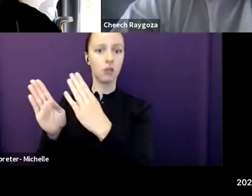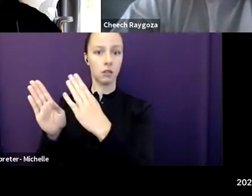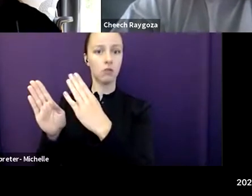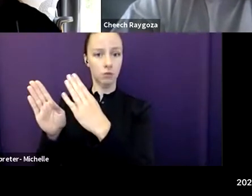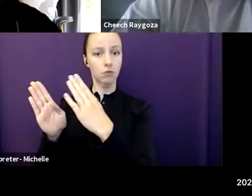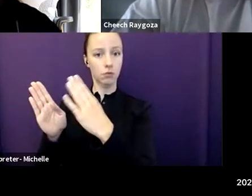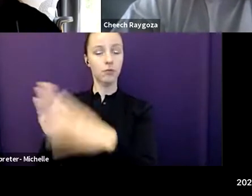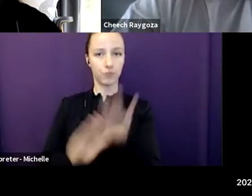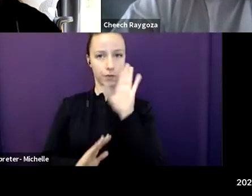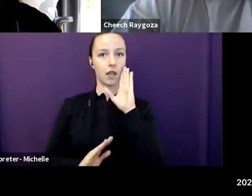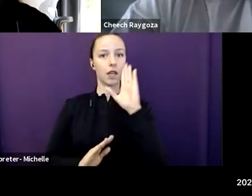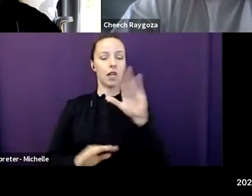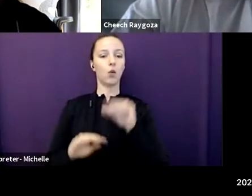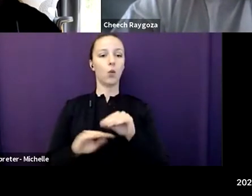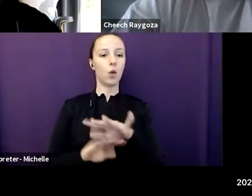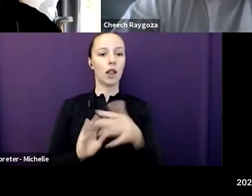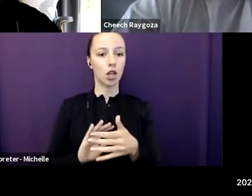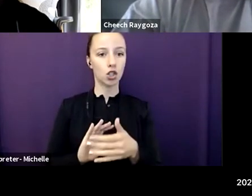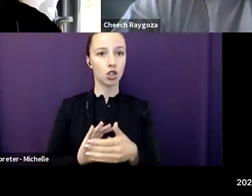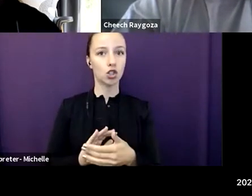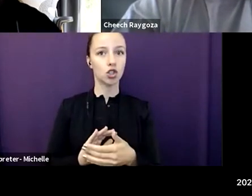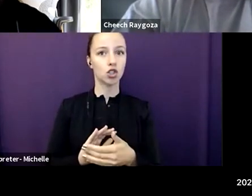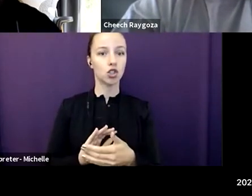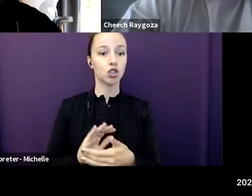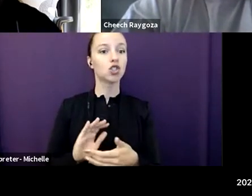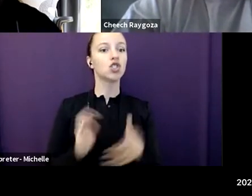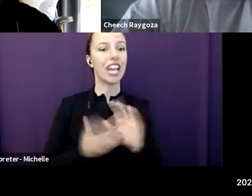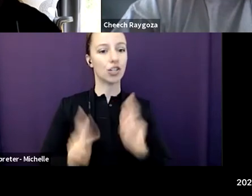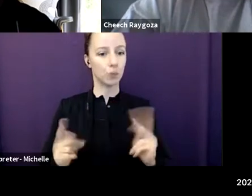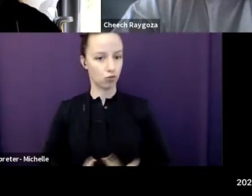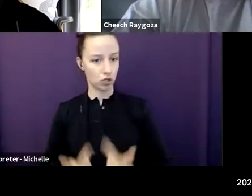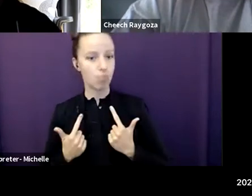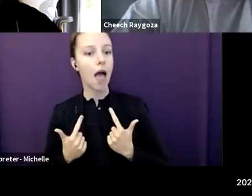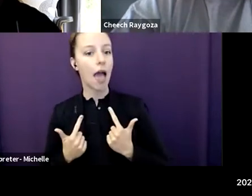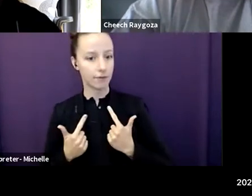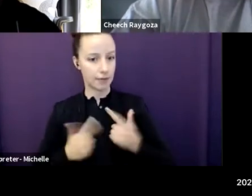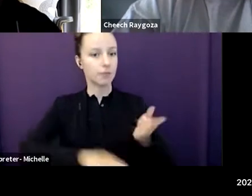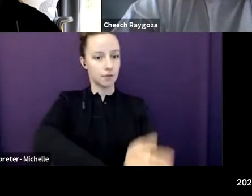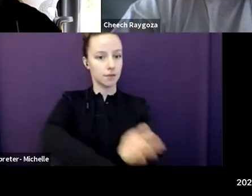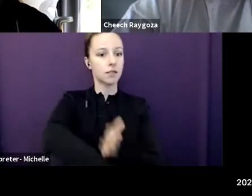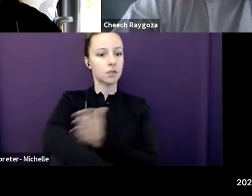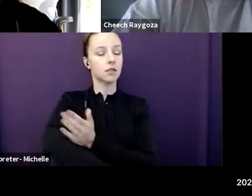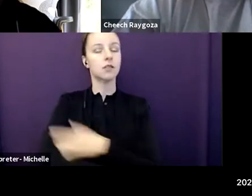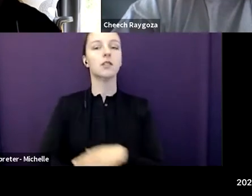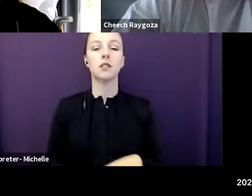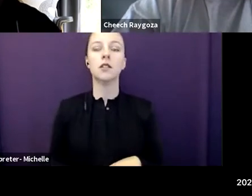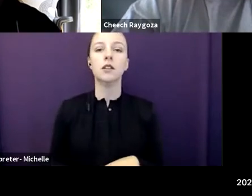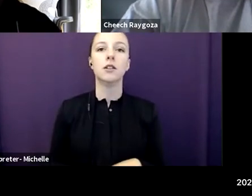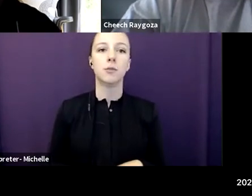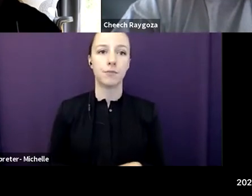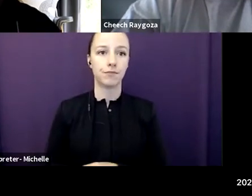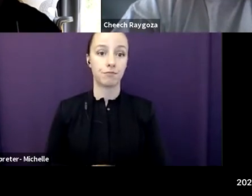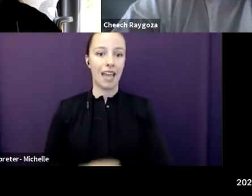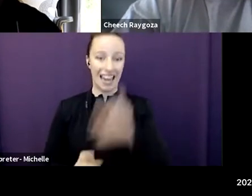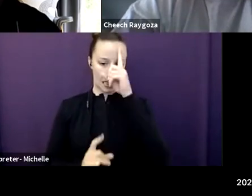it's going to be changing not just people's lives and families, but also communities. And I think about the change that it's